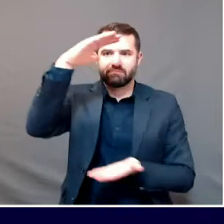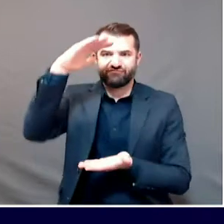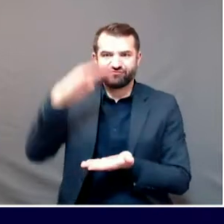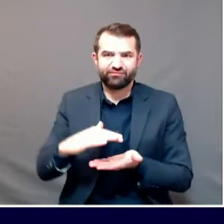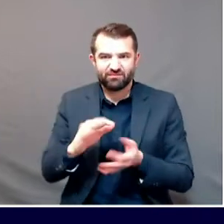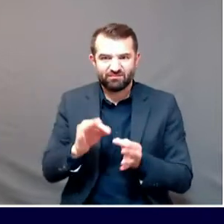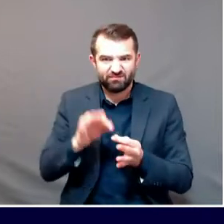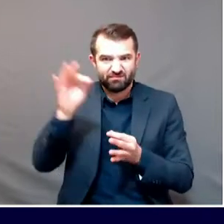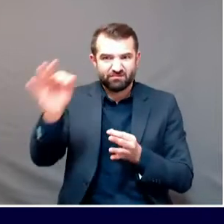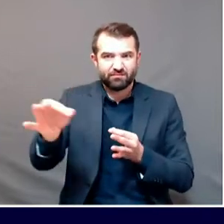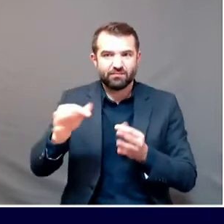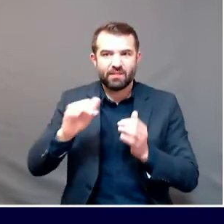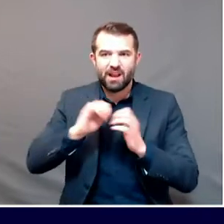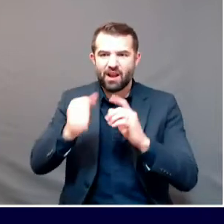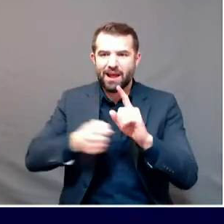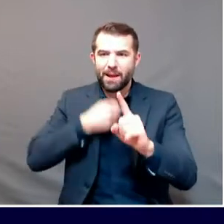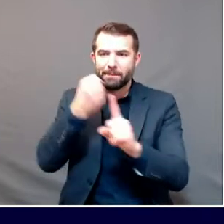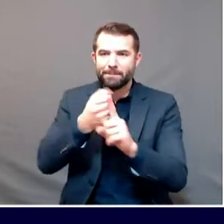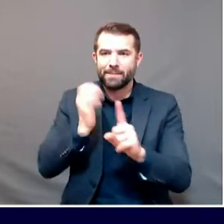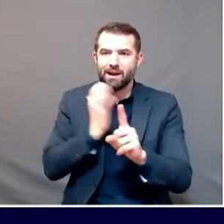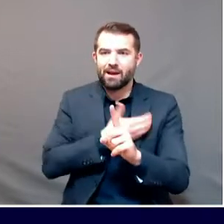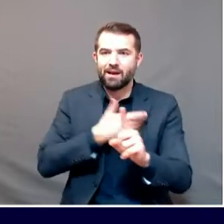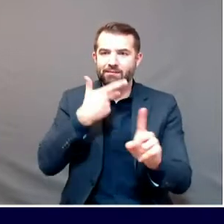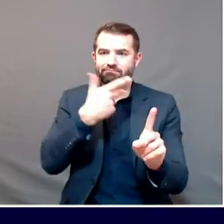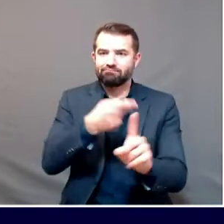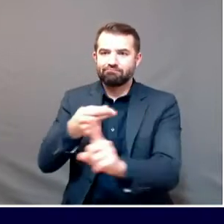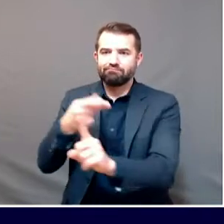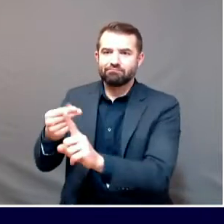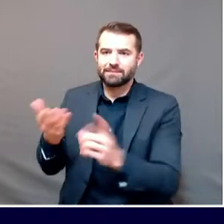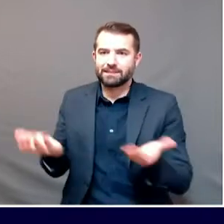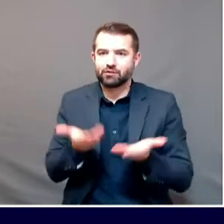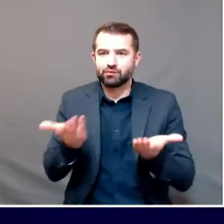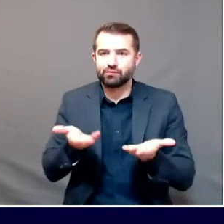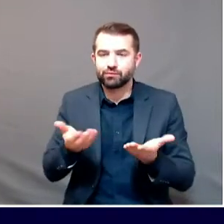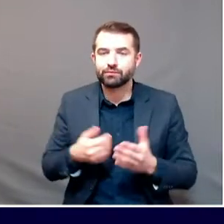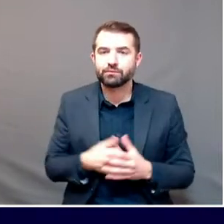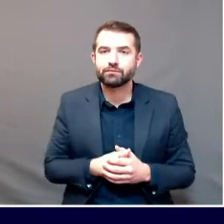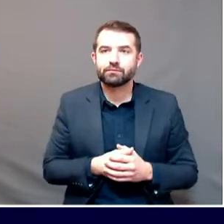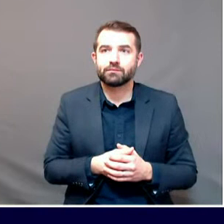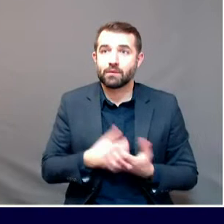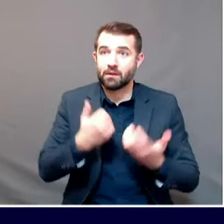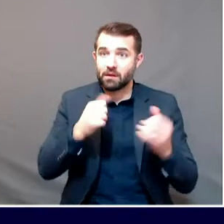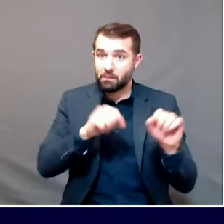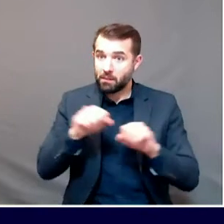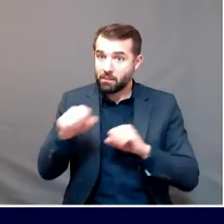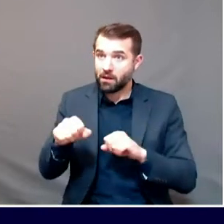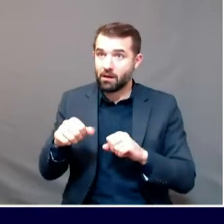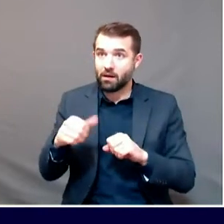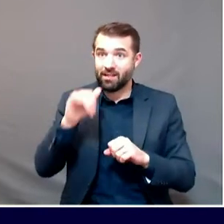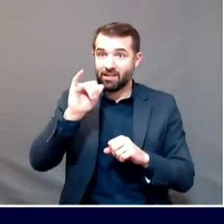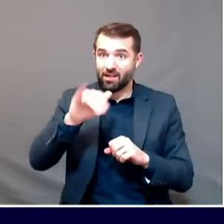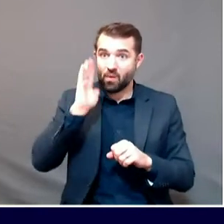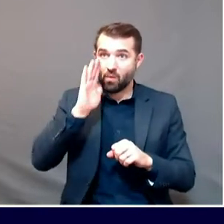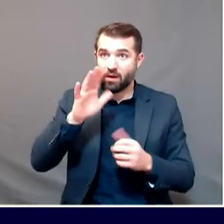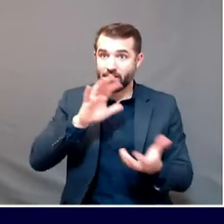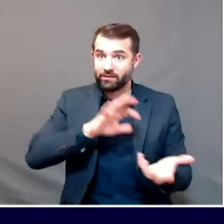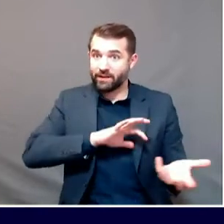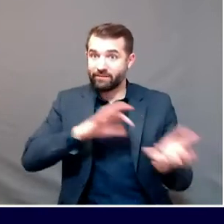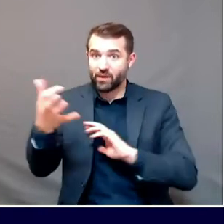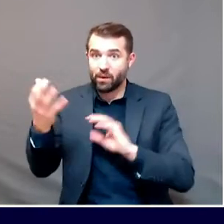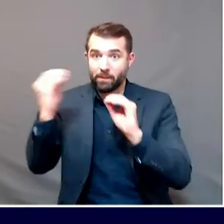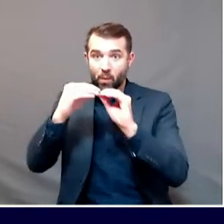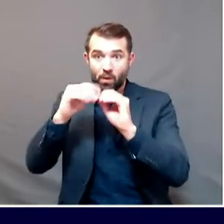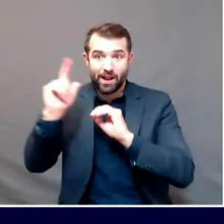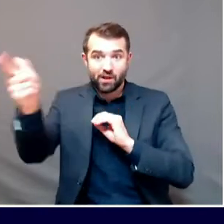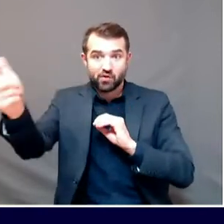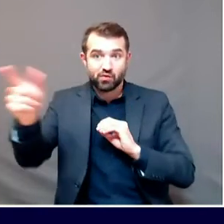a possibility of sort of like sort of a cascade of events where this results in the statewide distribution being sort